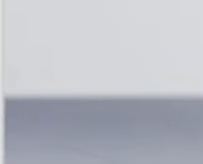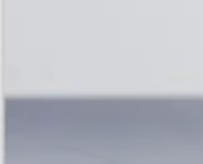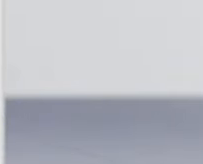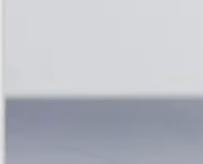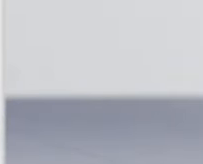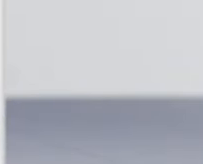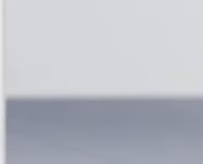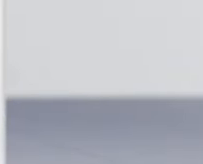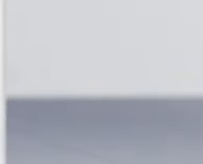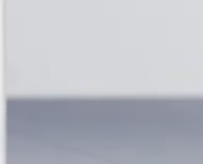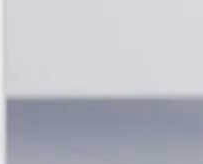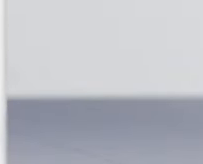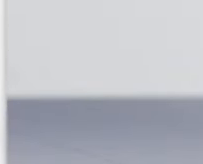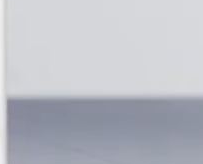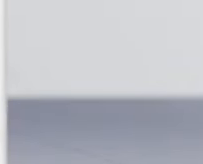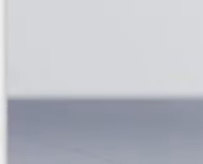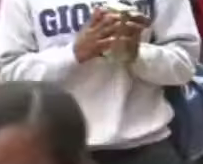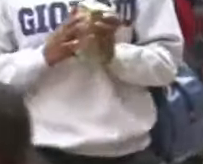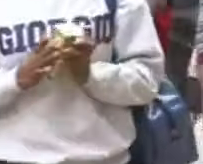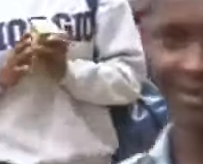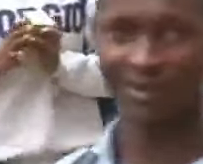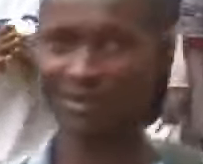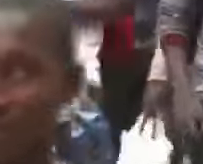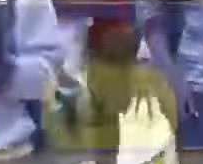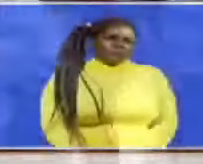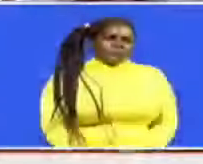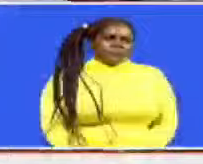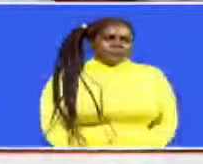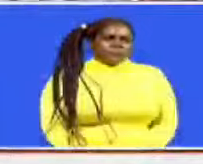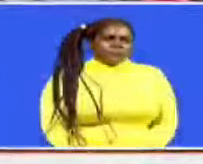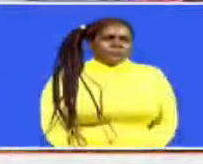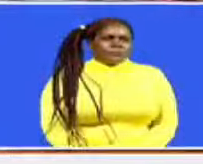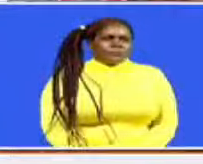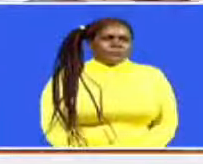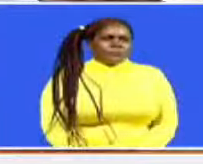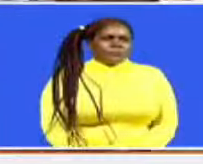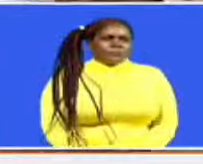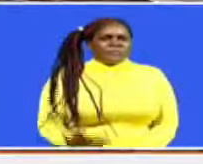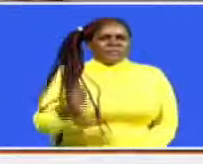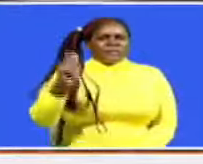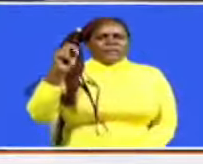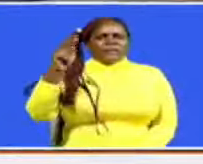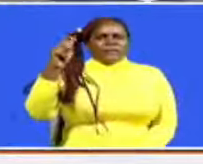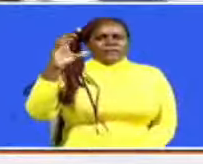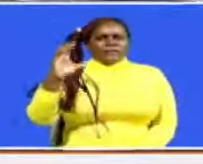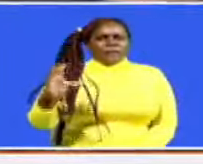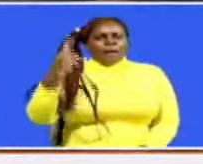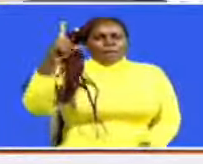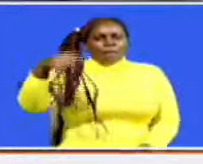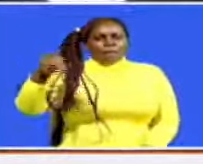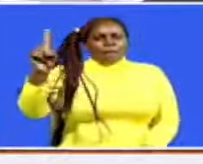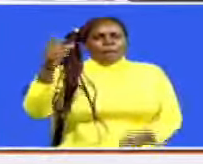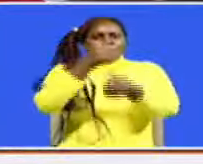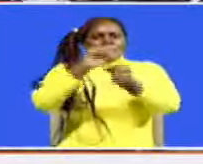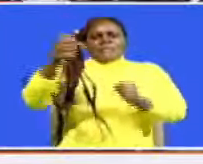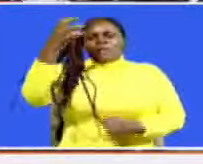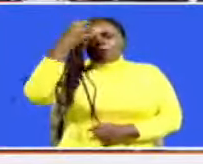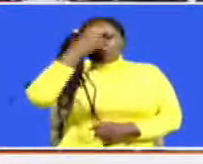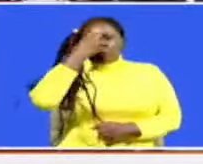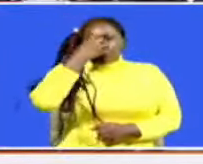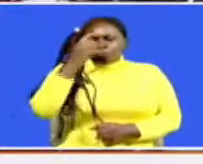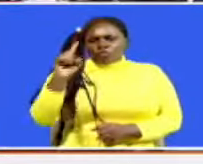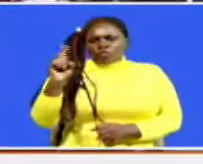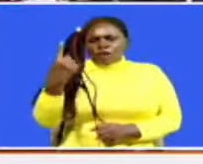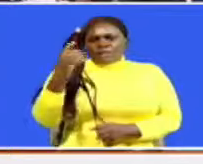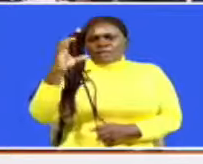and names and details of the suppliers. The importation of edible oil by KNTC was approved by President William Ruto's